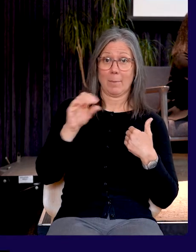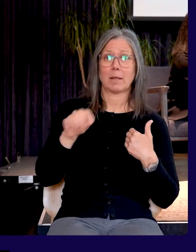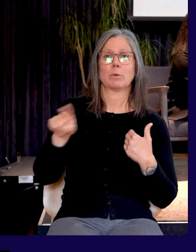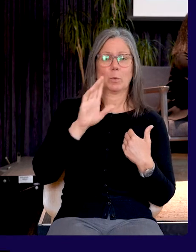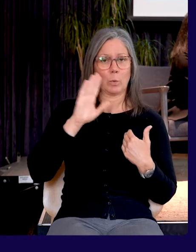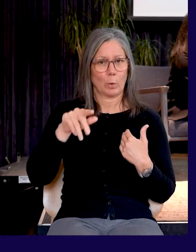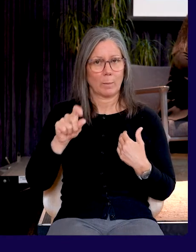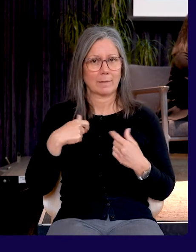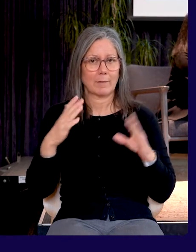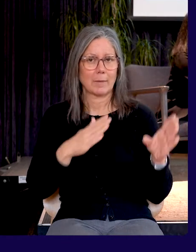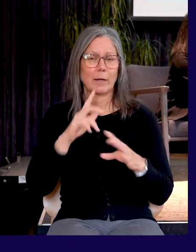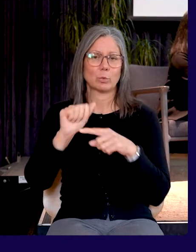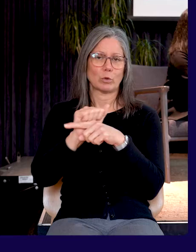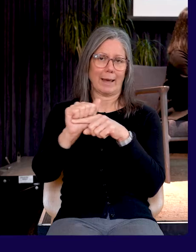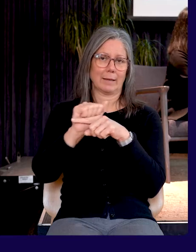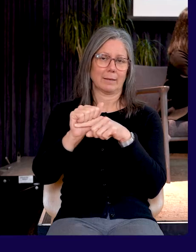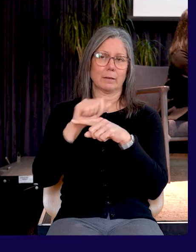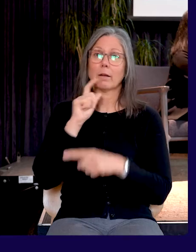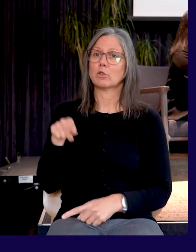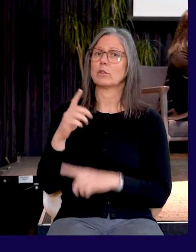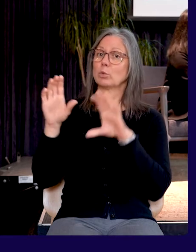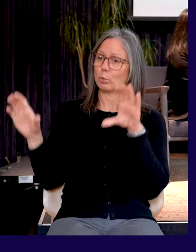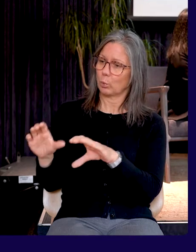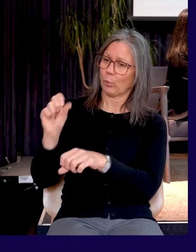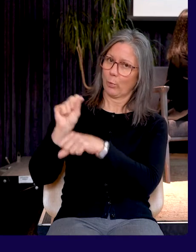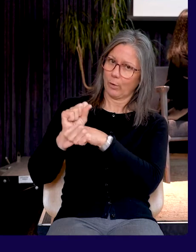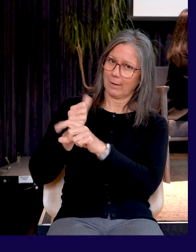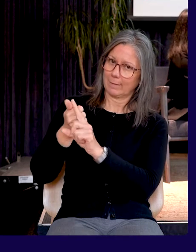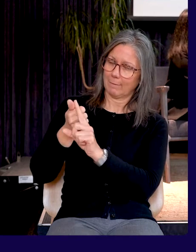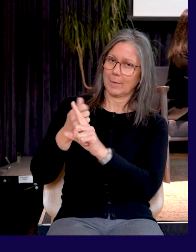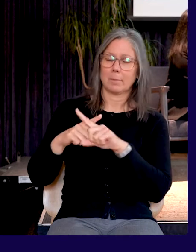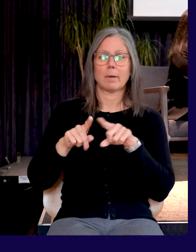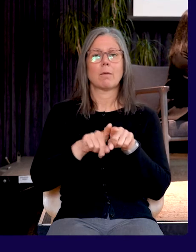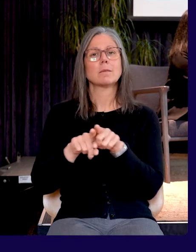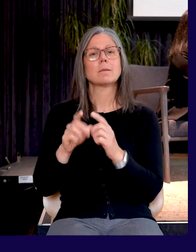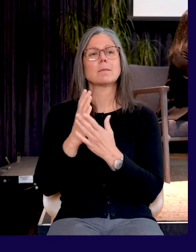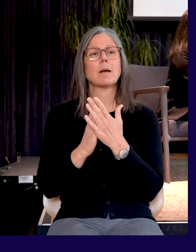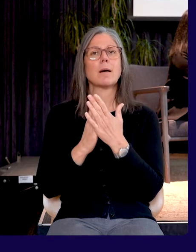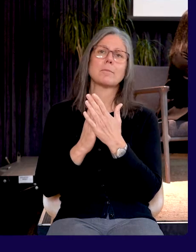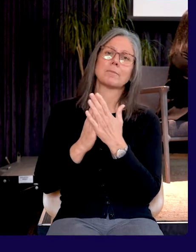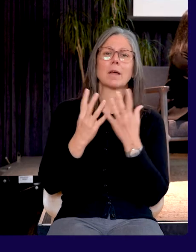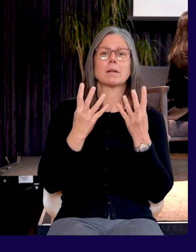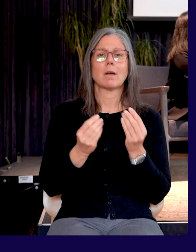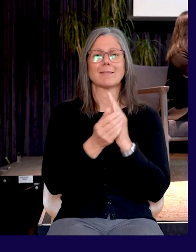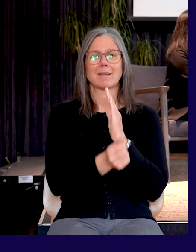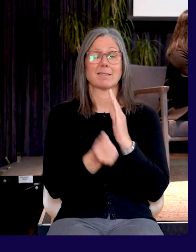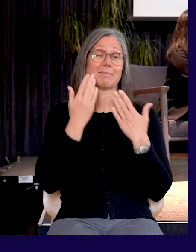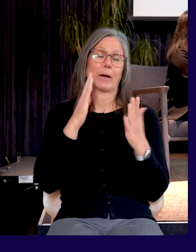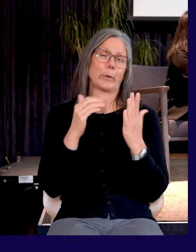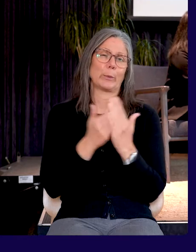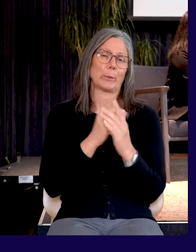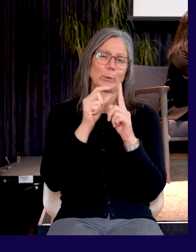to train those roles, not only to do the task, but there needs to be some what we call soft skills. I don't know what the new